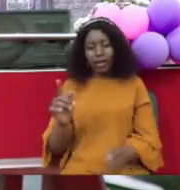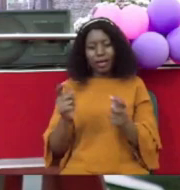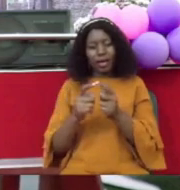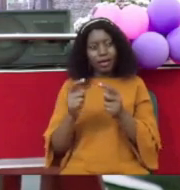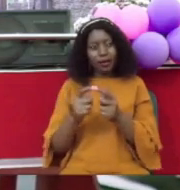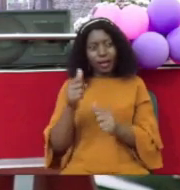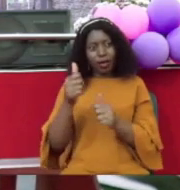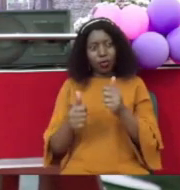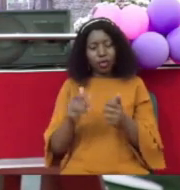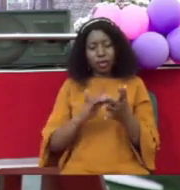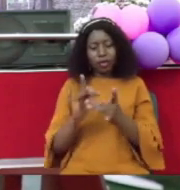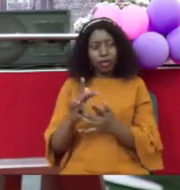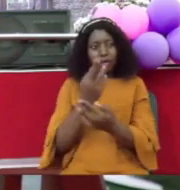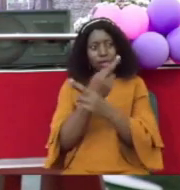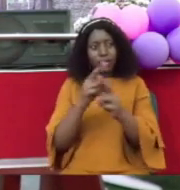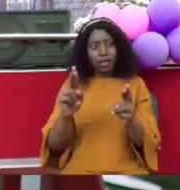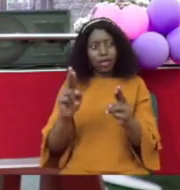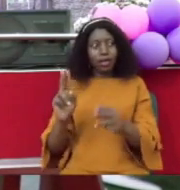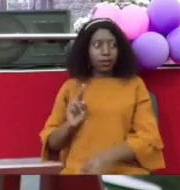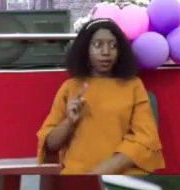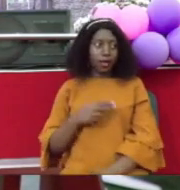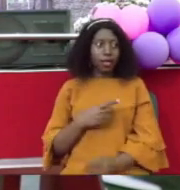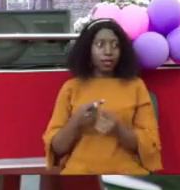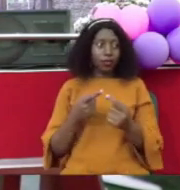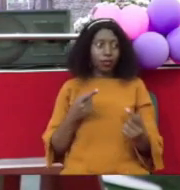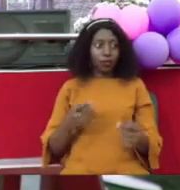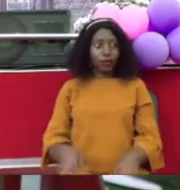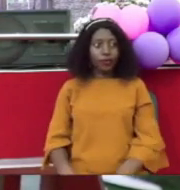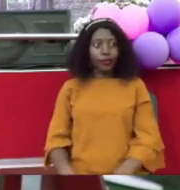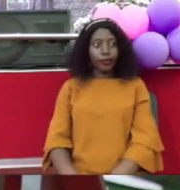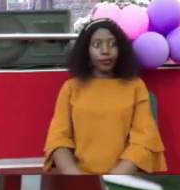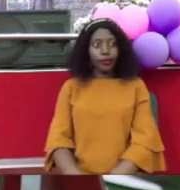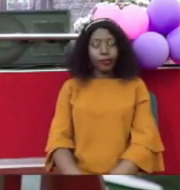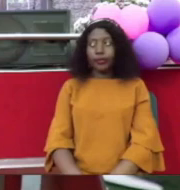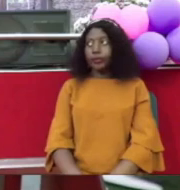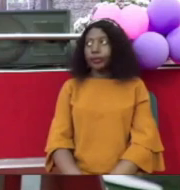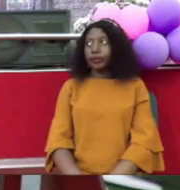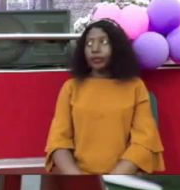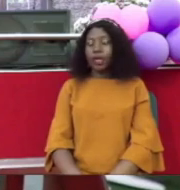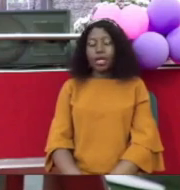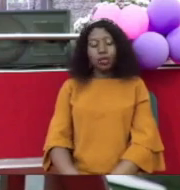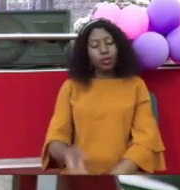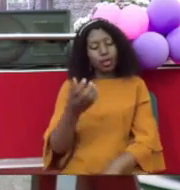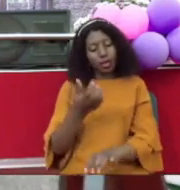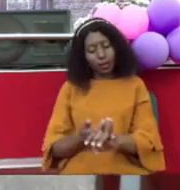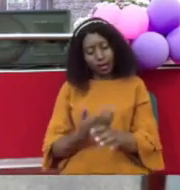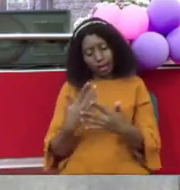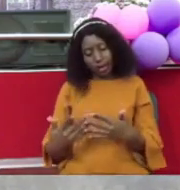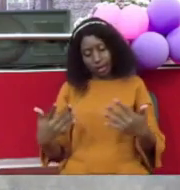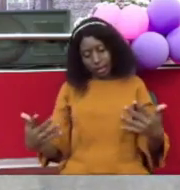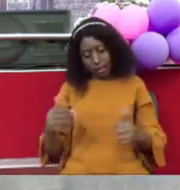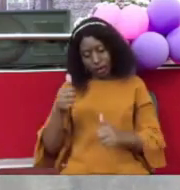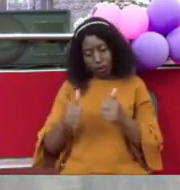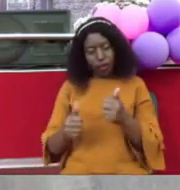Ukasome yote ukaweze kuona laana ambazo Yesu Kristo alitukomboa kutoka kwa. So those difficult things that Jesus redeemed us